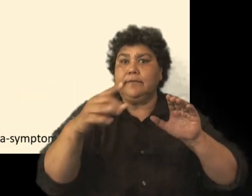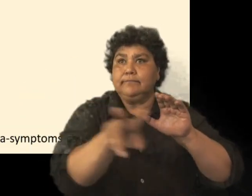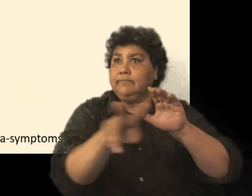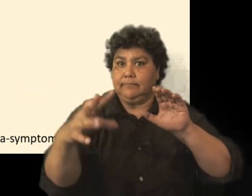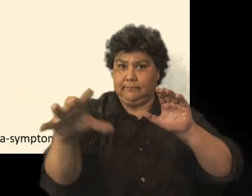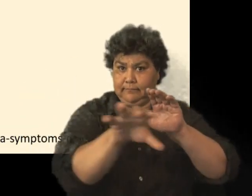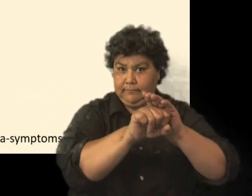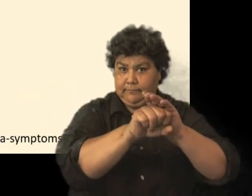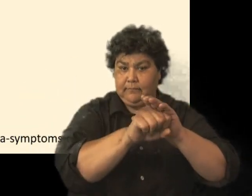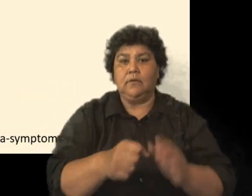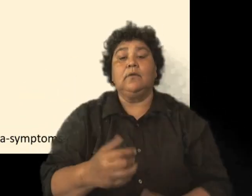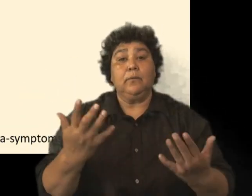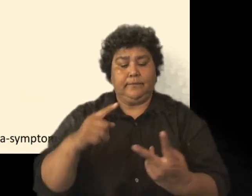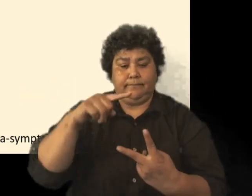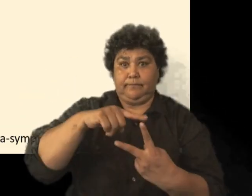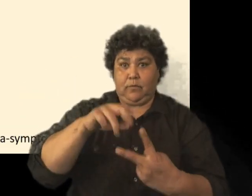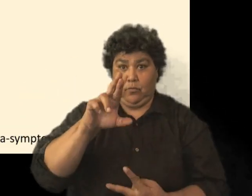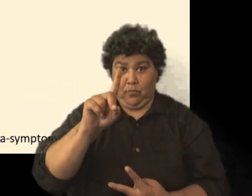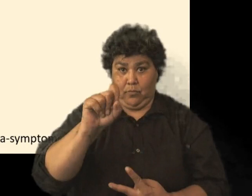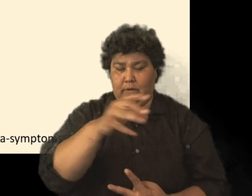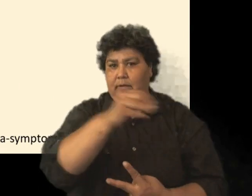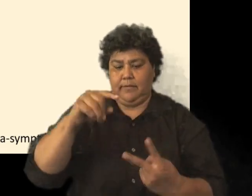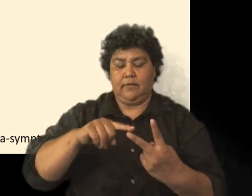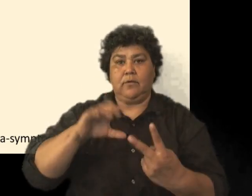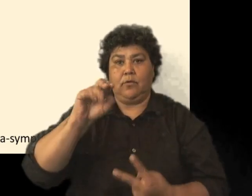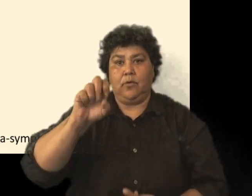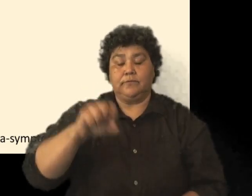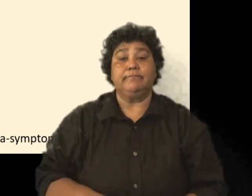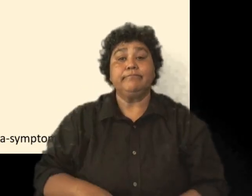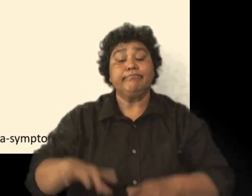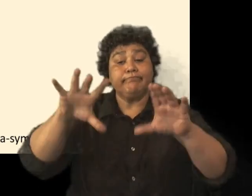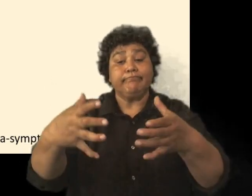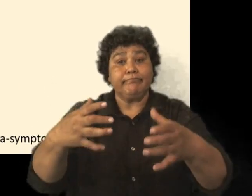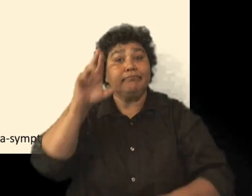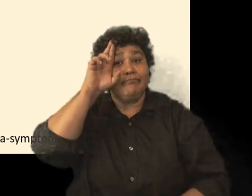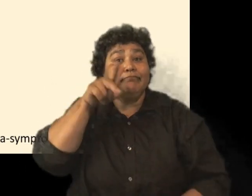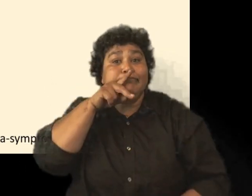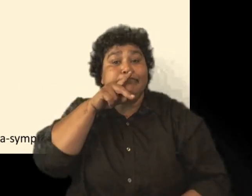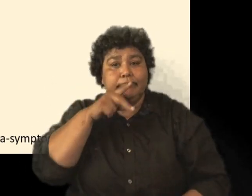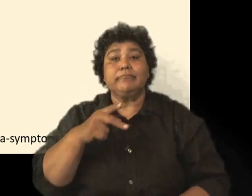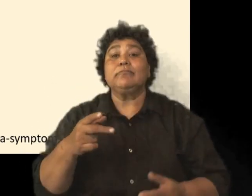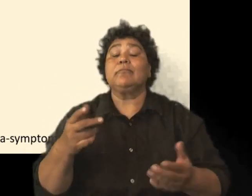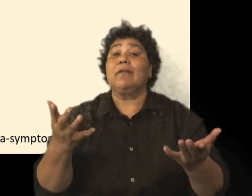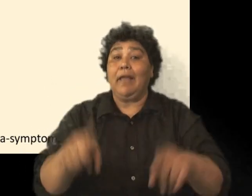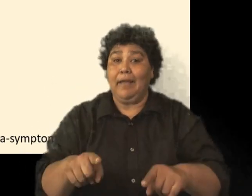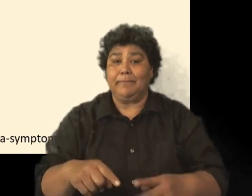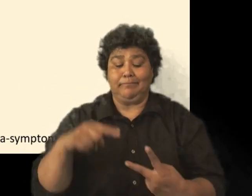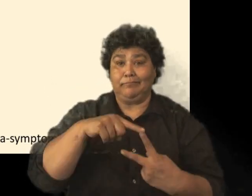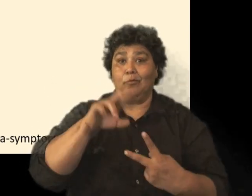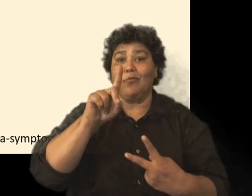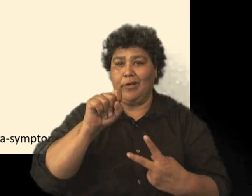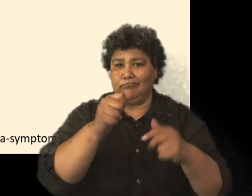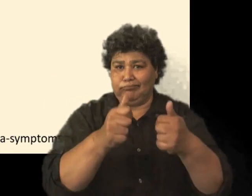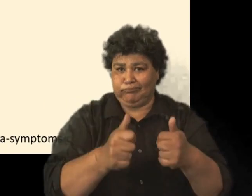cause RP cause rods to die and have little effect on cones. Rods are responsible for night